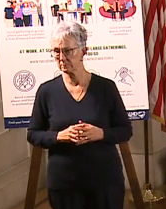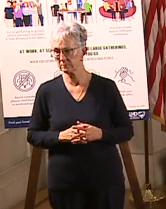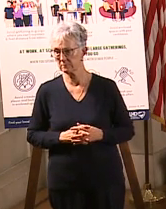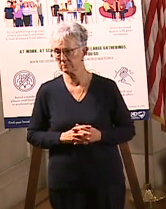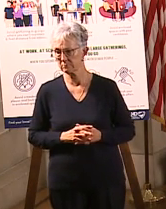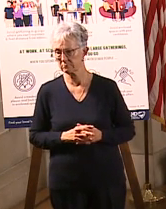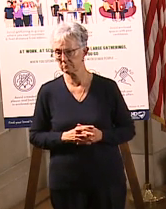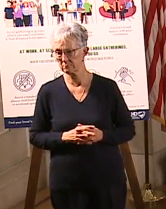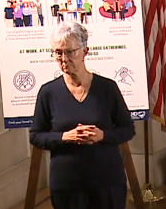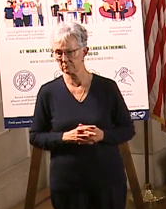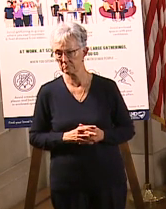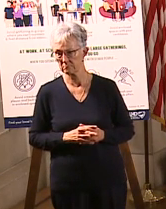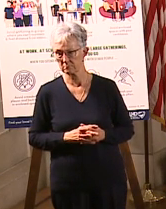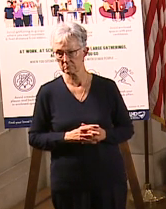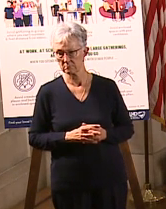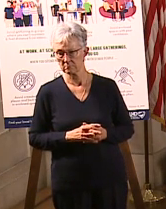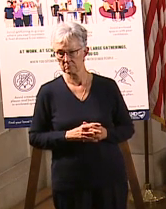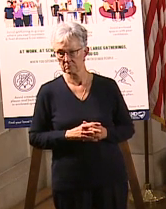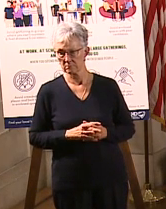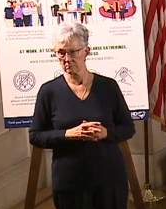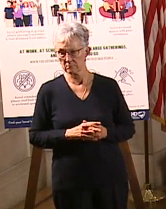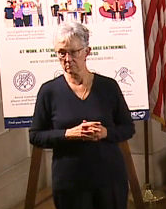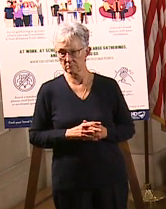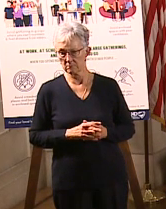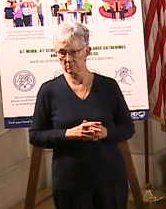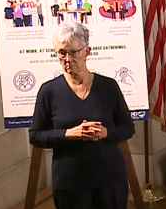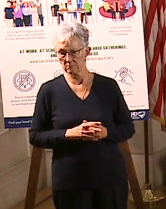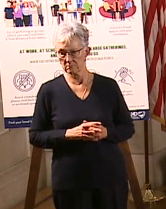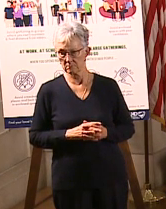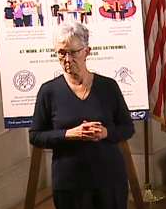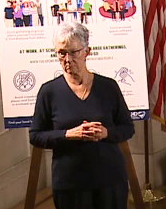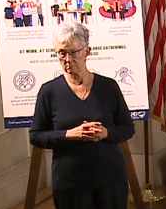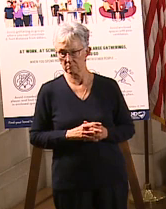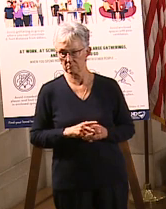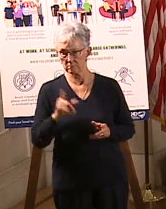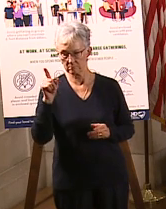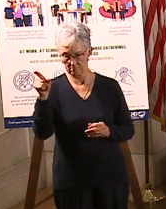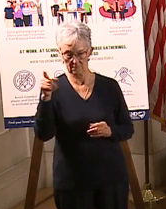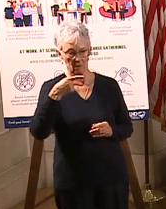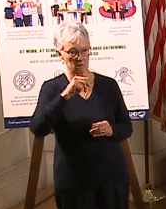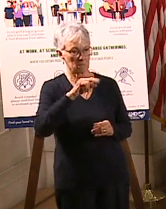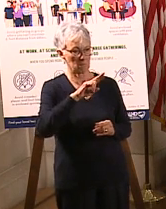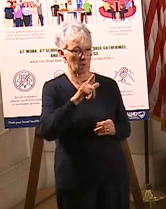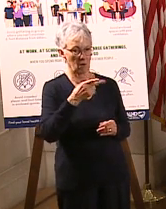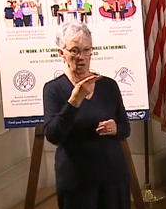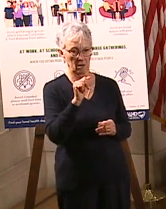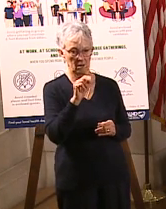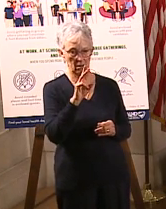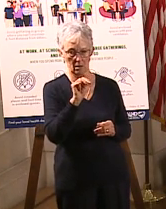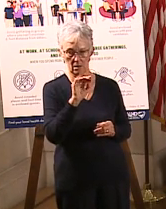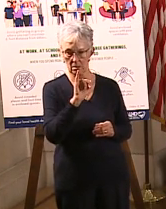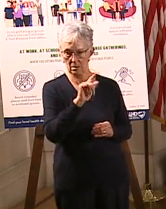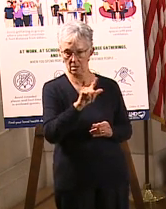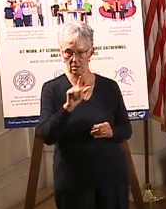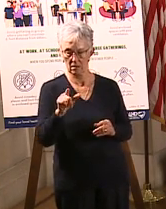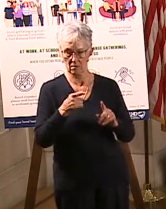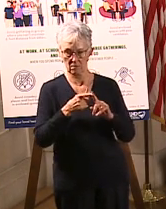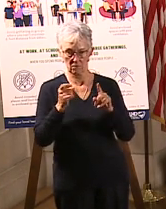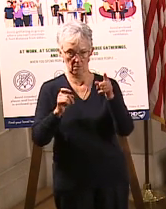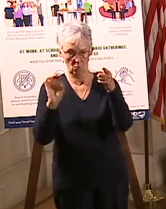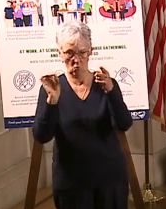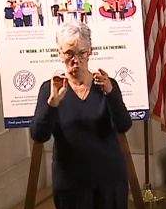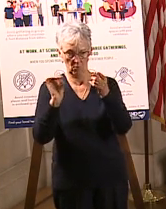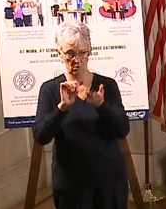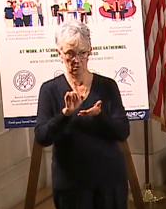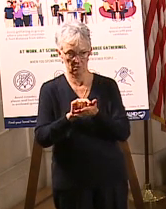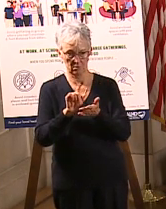bullet and hasn't seen the post-Christmas surge in cases that other states have. Why is that? So Paul Hamill is from the Omaha World Herald, has a series of questions,